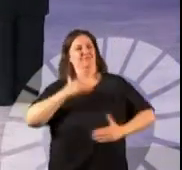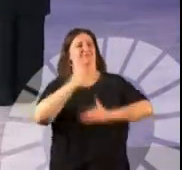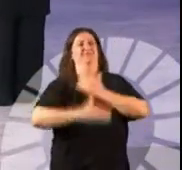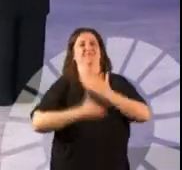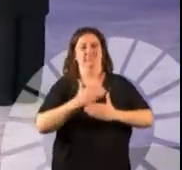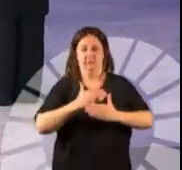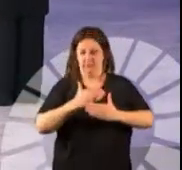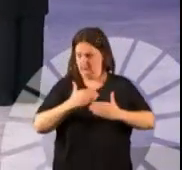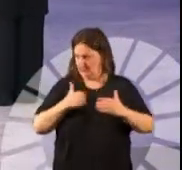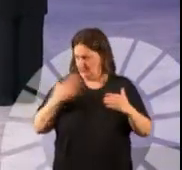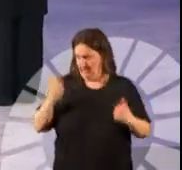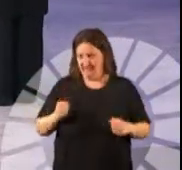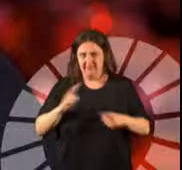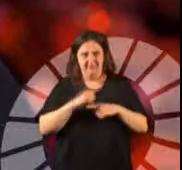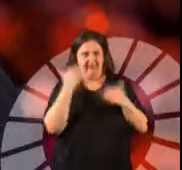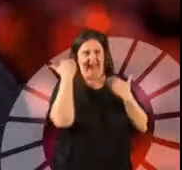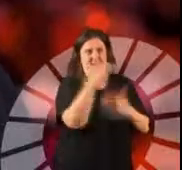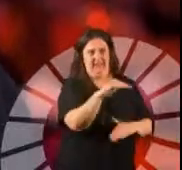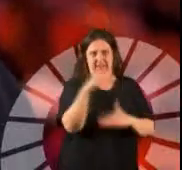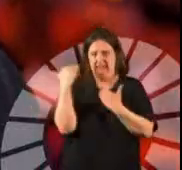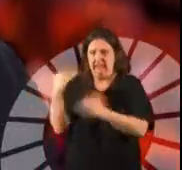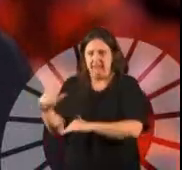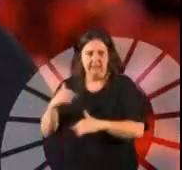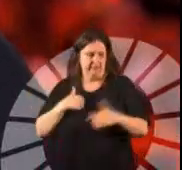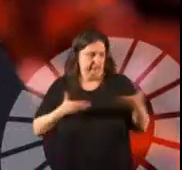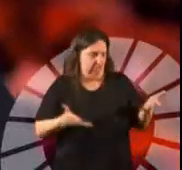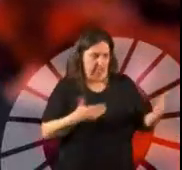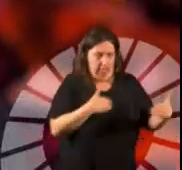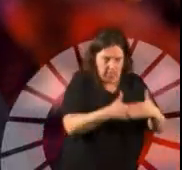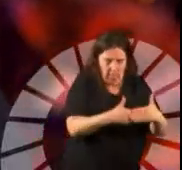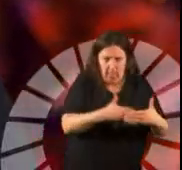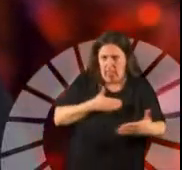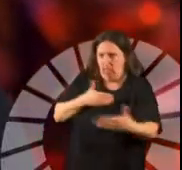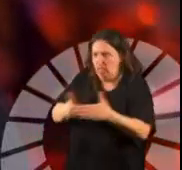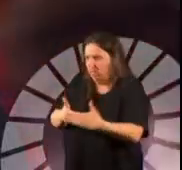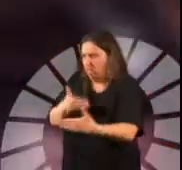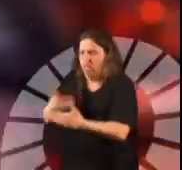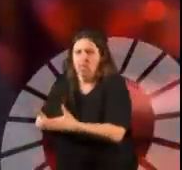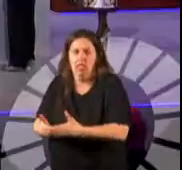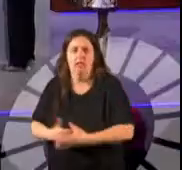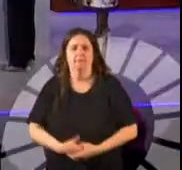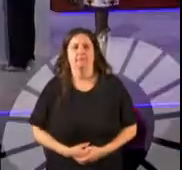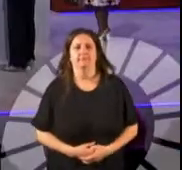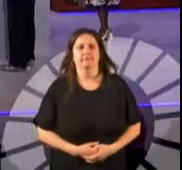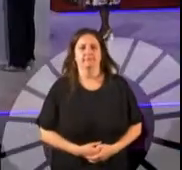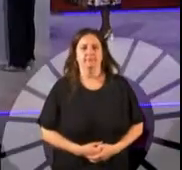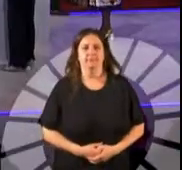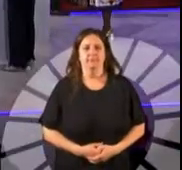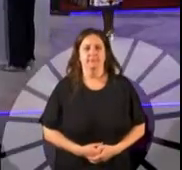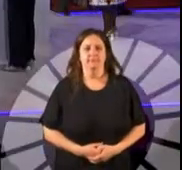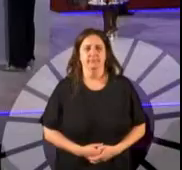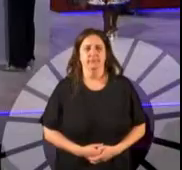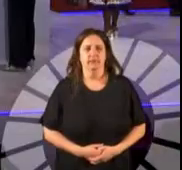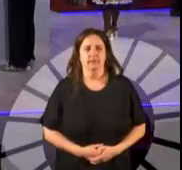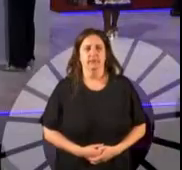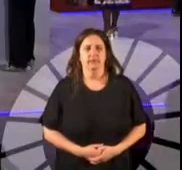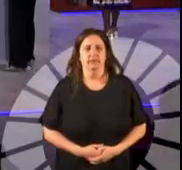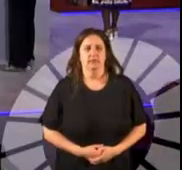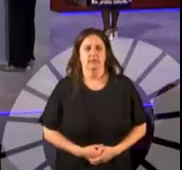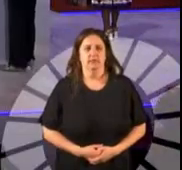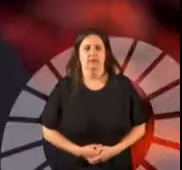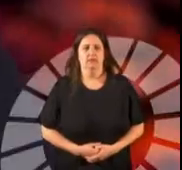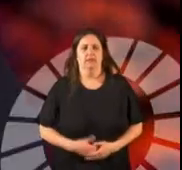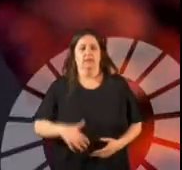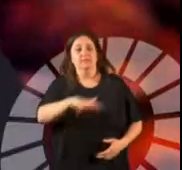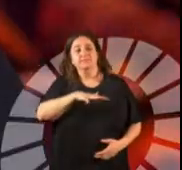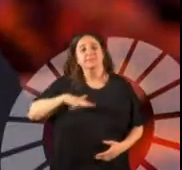because when you look at the general state of the whole continent, in my opinion, the population which is actually suffering most knows actually what they need. They know